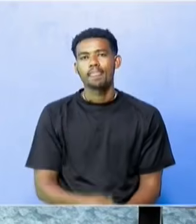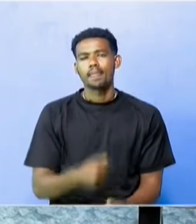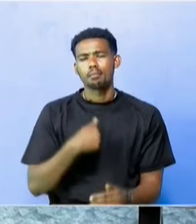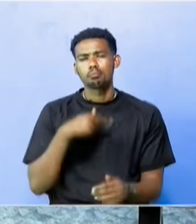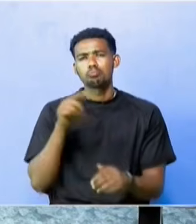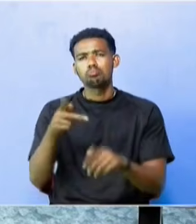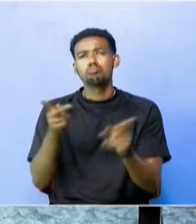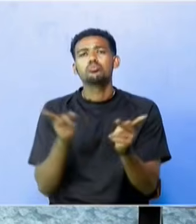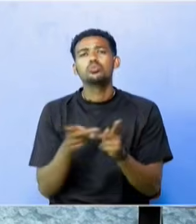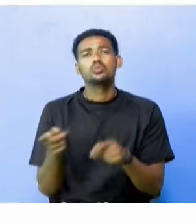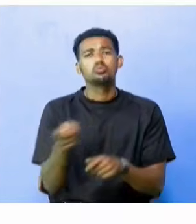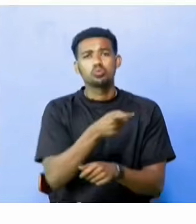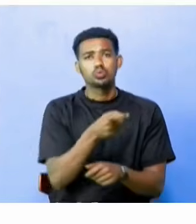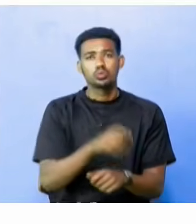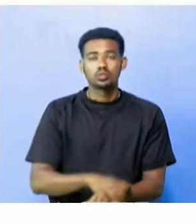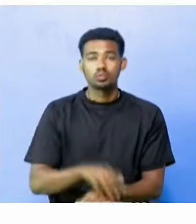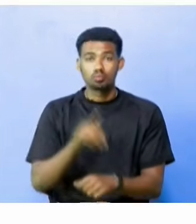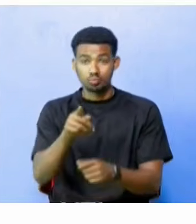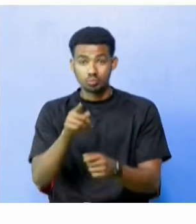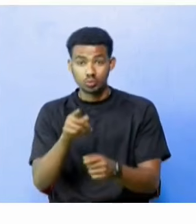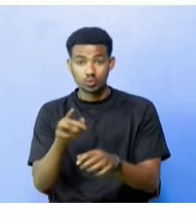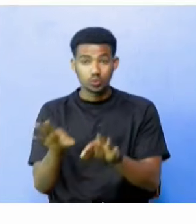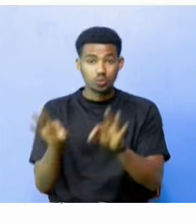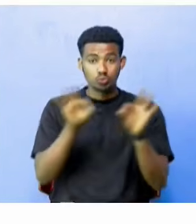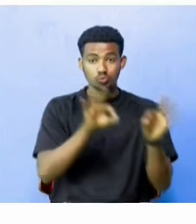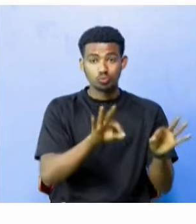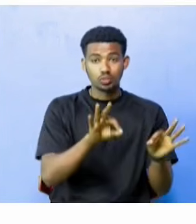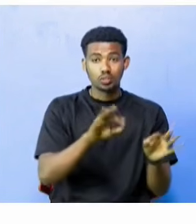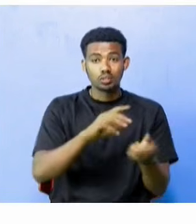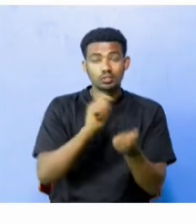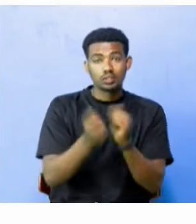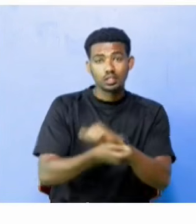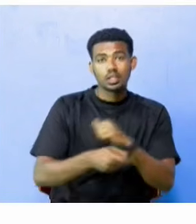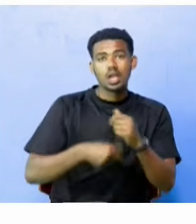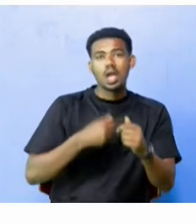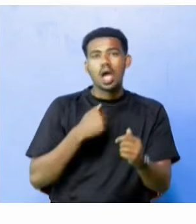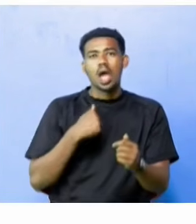do? Let's say, for example, if I were you, I would go